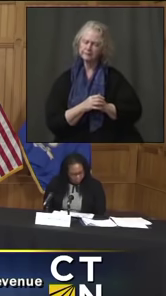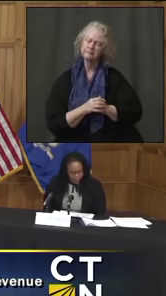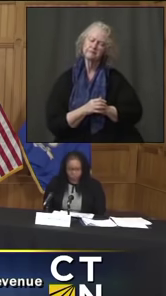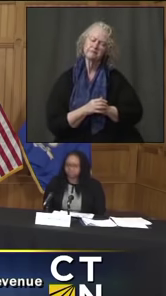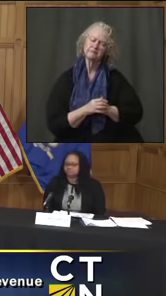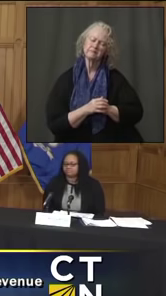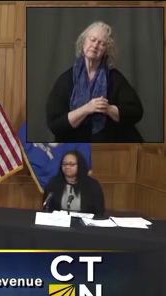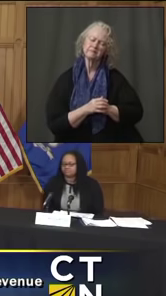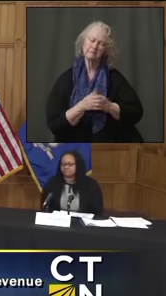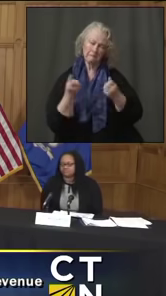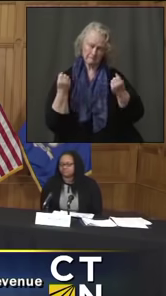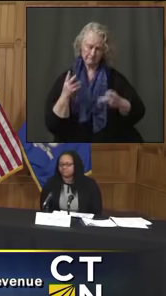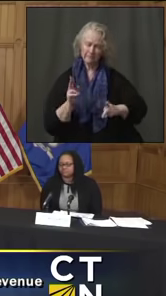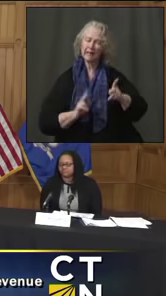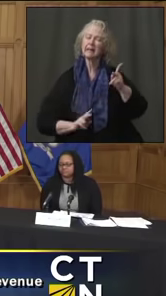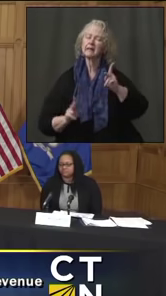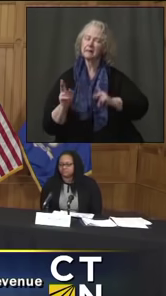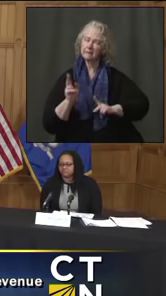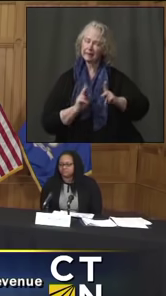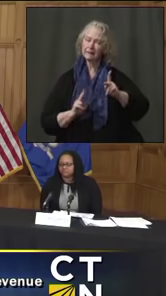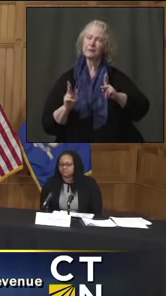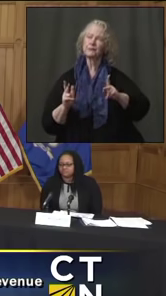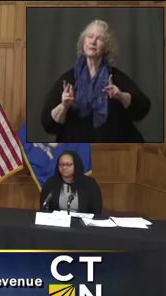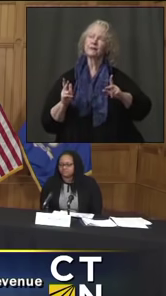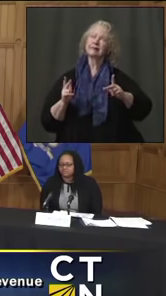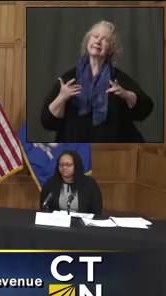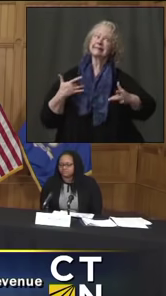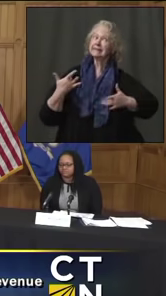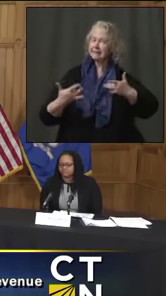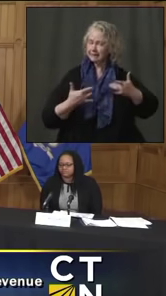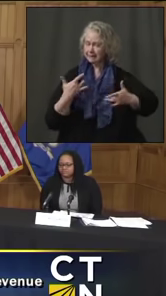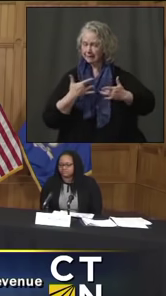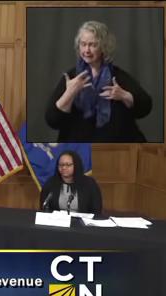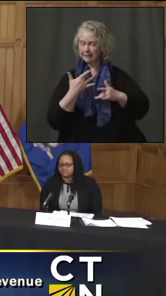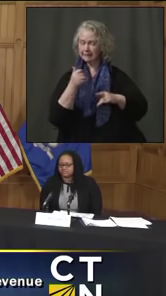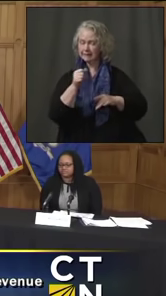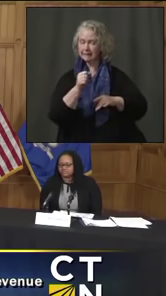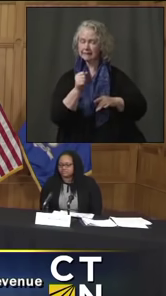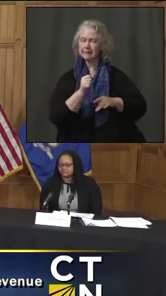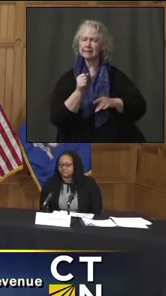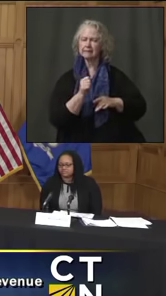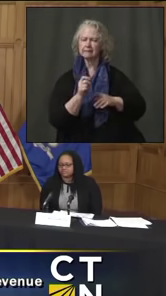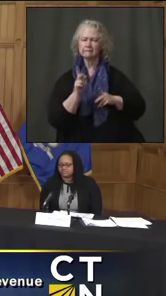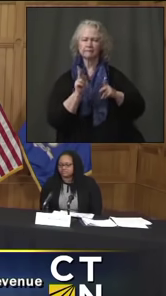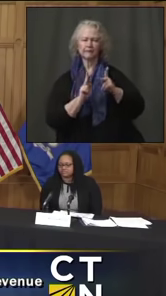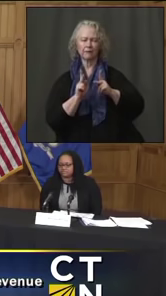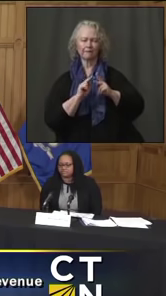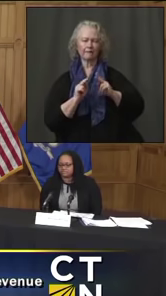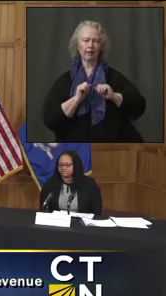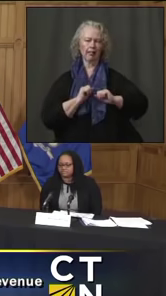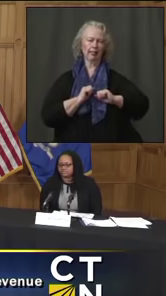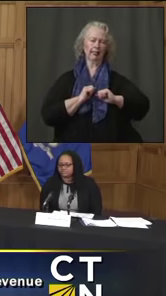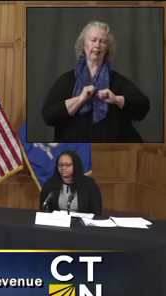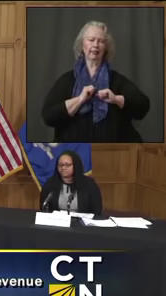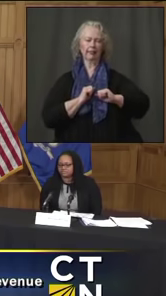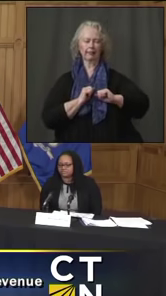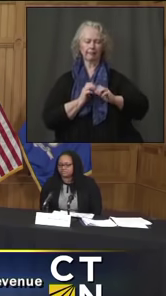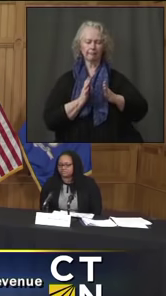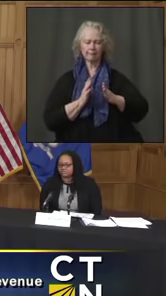think while a lot of people are maybe excited about that, a lot of people have reservations and are